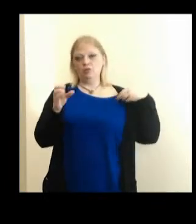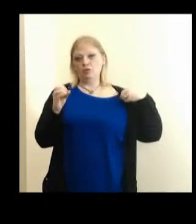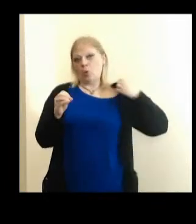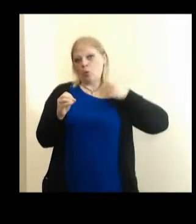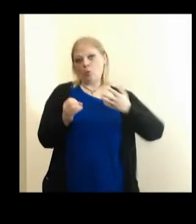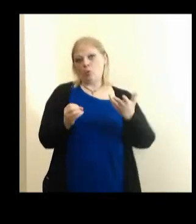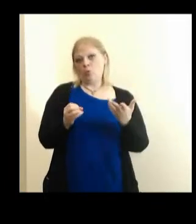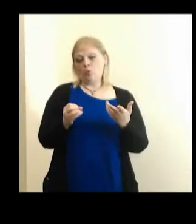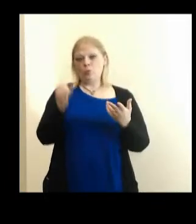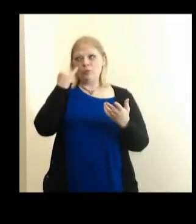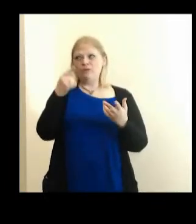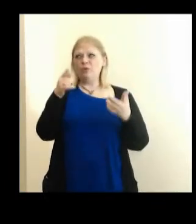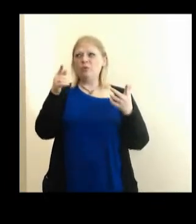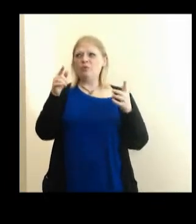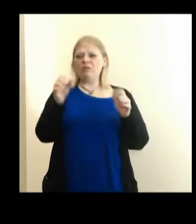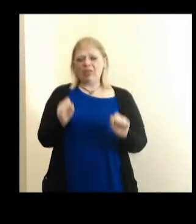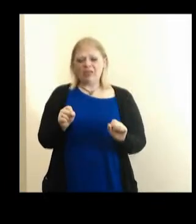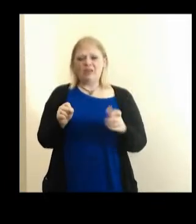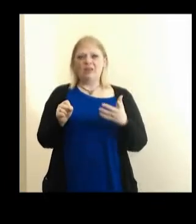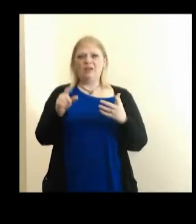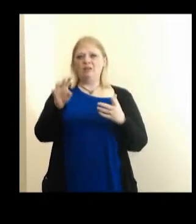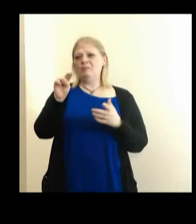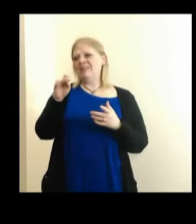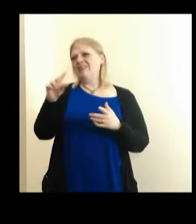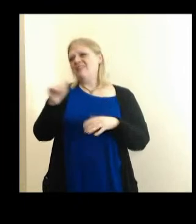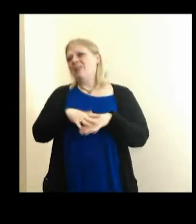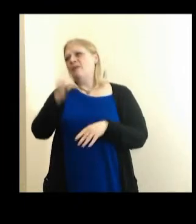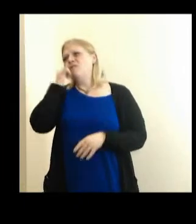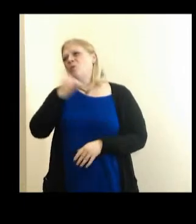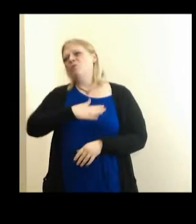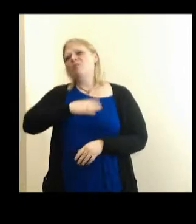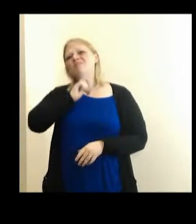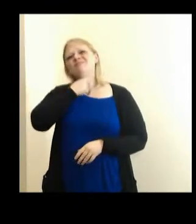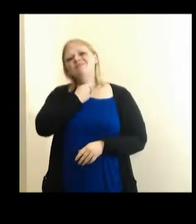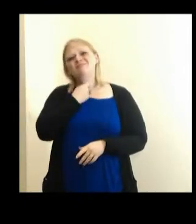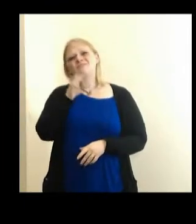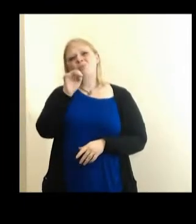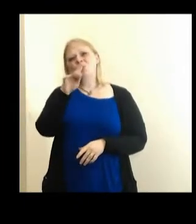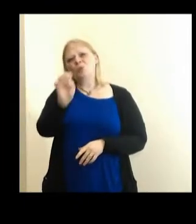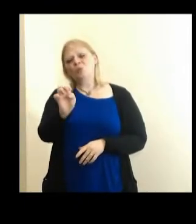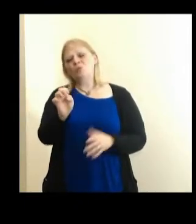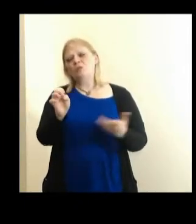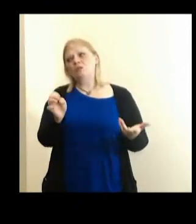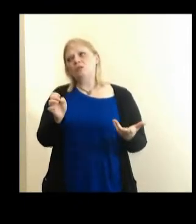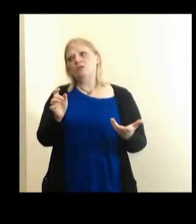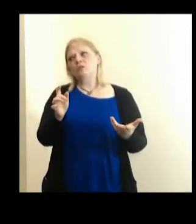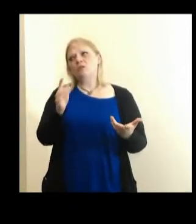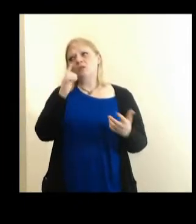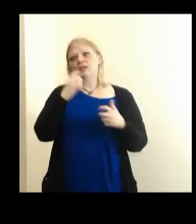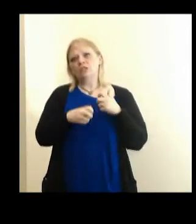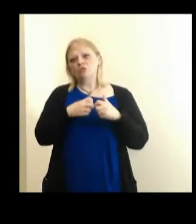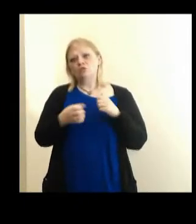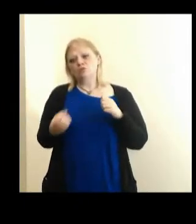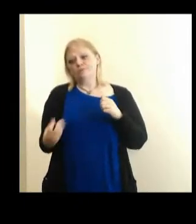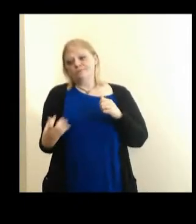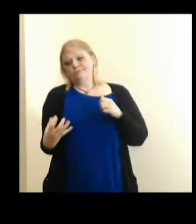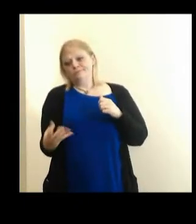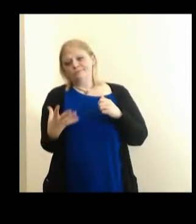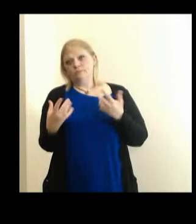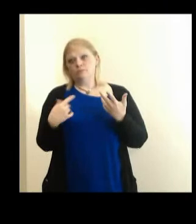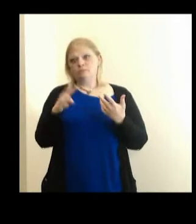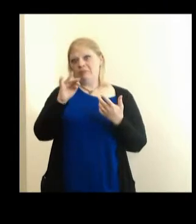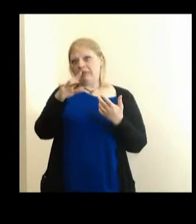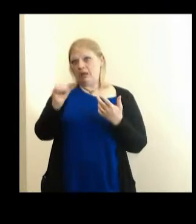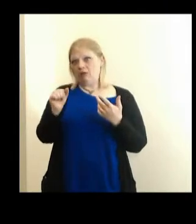So if you can, if you're media on the phone, please mute yourself. We are dealing with some issues where I'm getting a little bit of feedback from the media